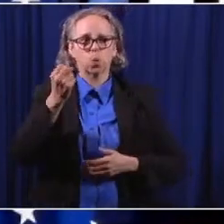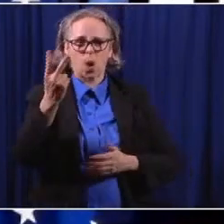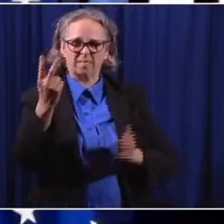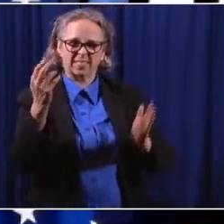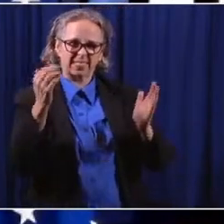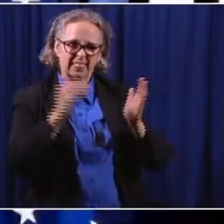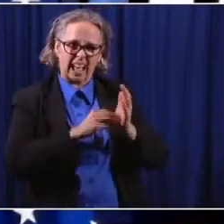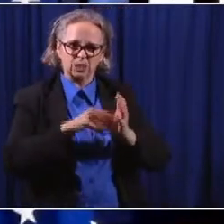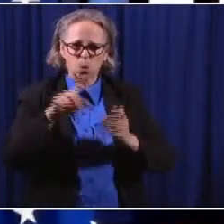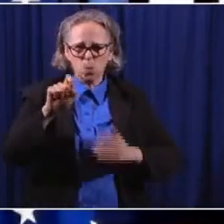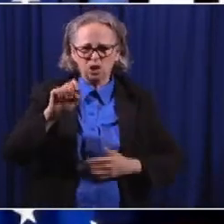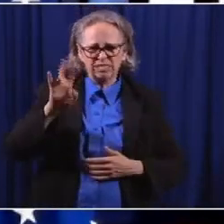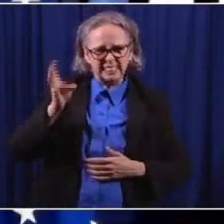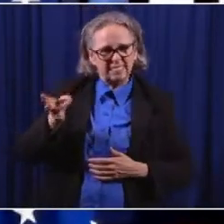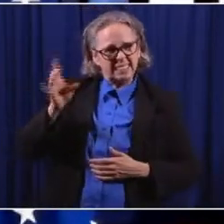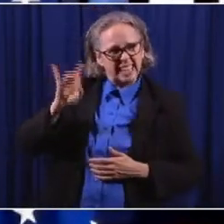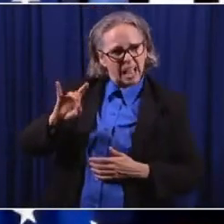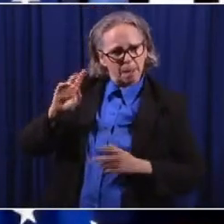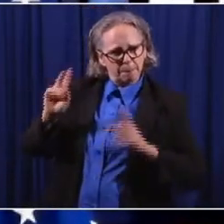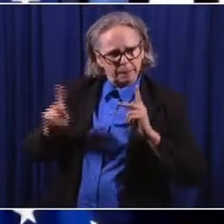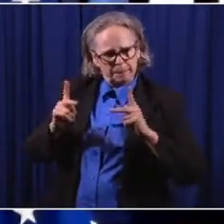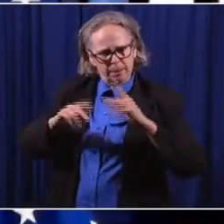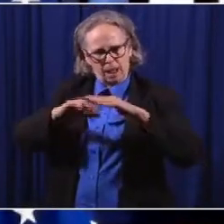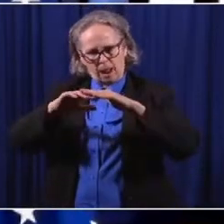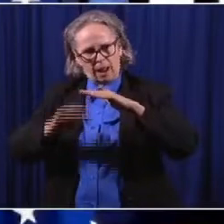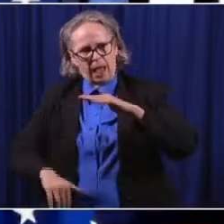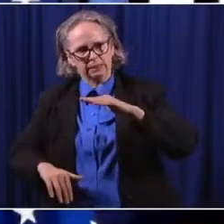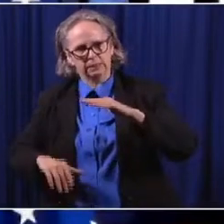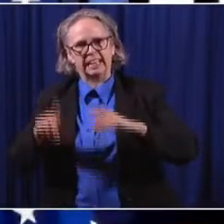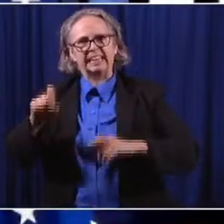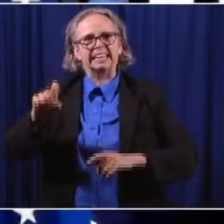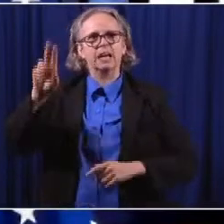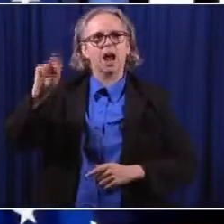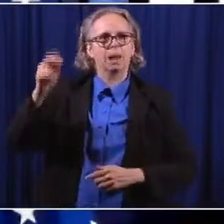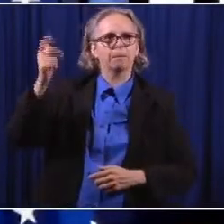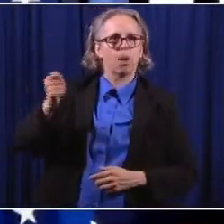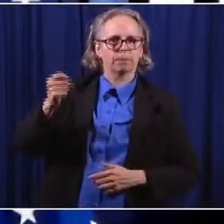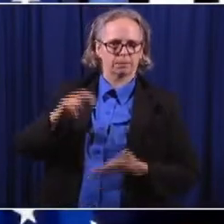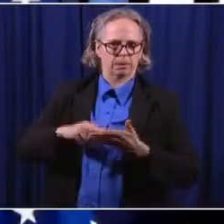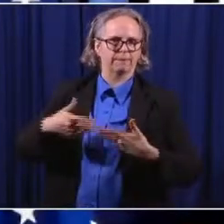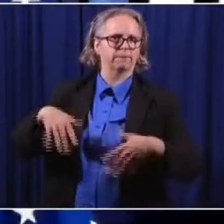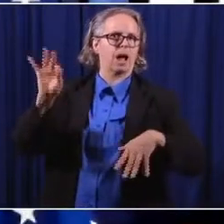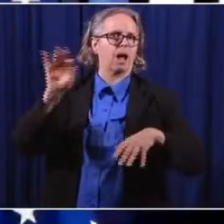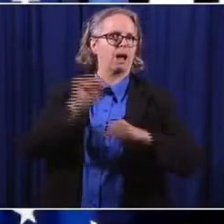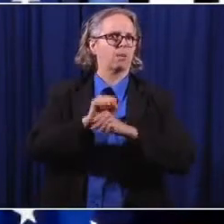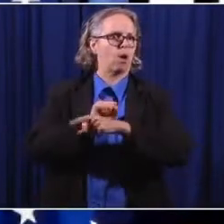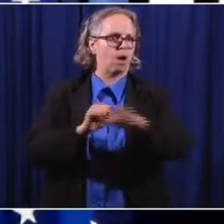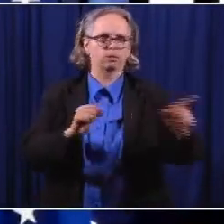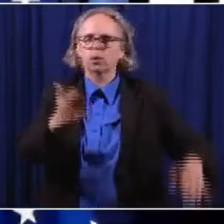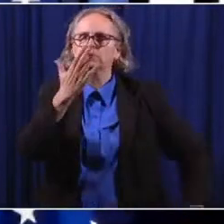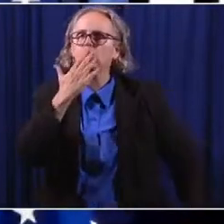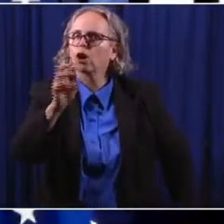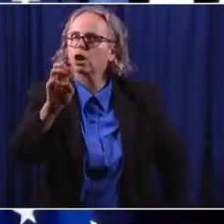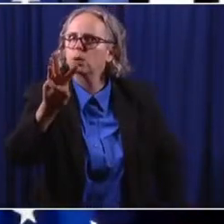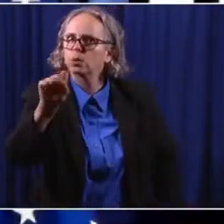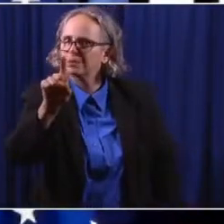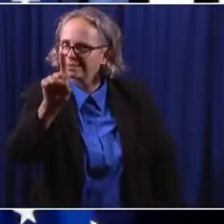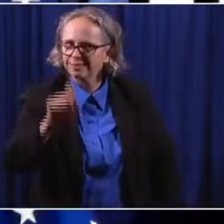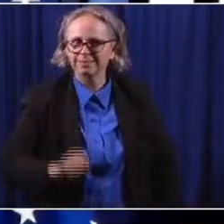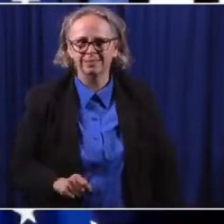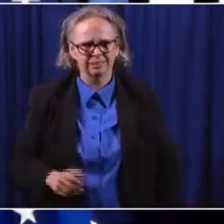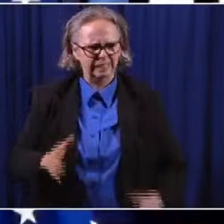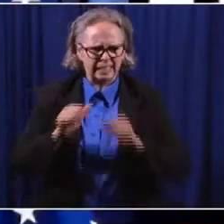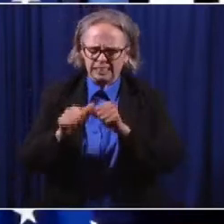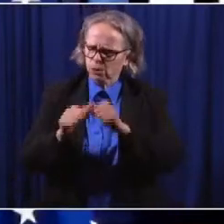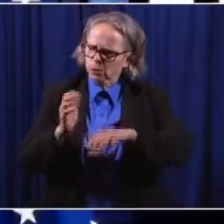12,178 fewer people were seeking unemployment in Ohio. All good news. We're continuing to move things in the right direction,